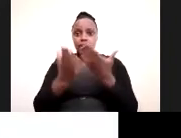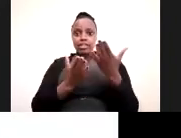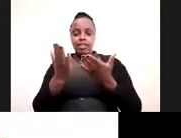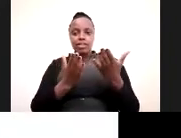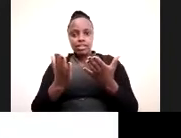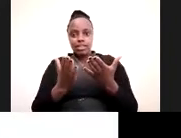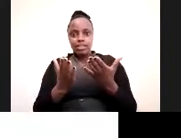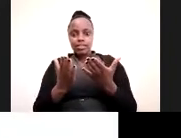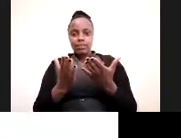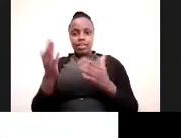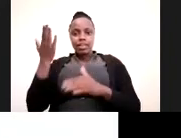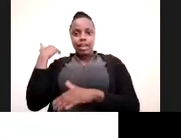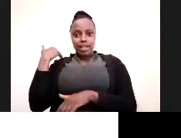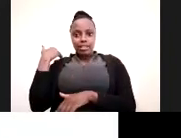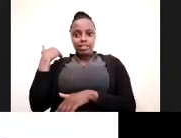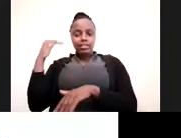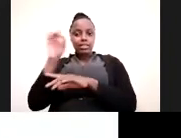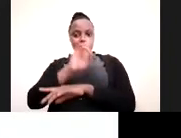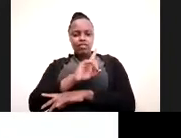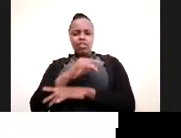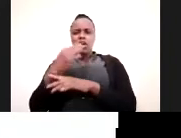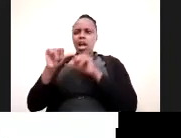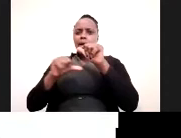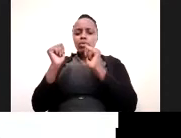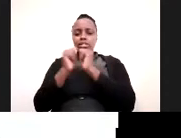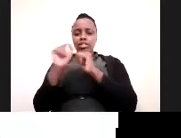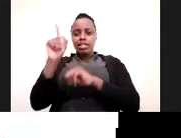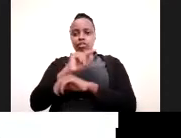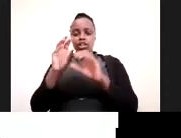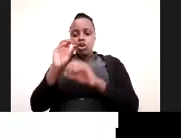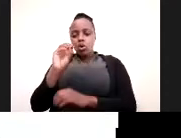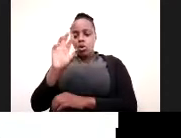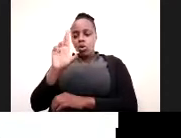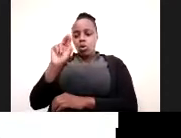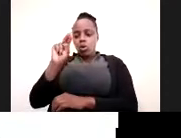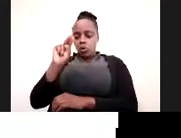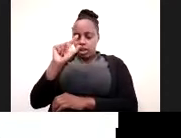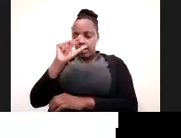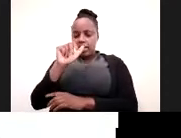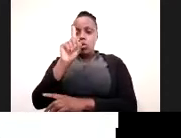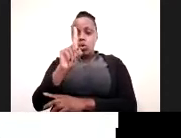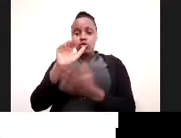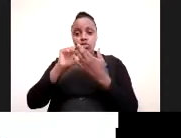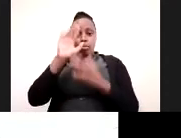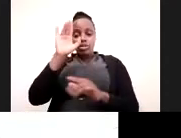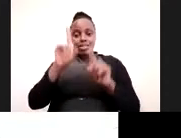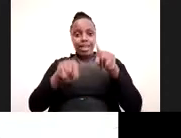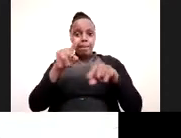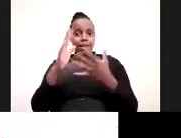the last 10 years, organic can definitely be considered one of the most dynamic sector